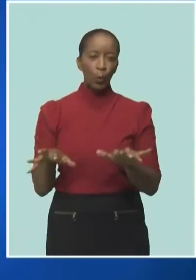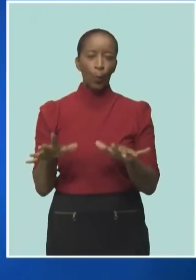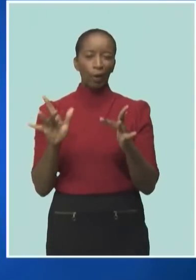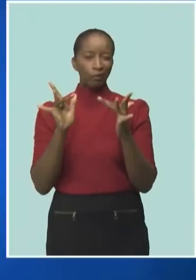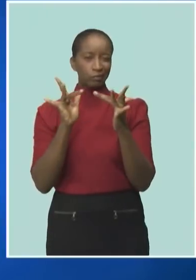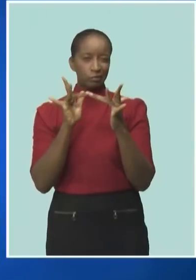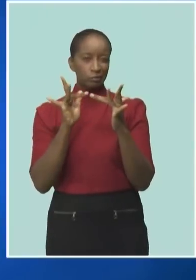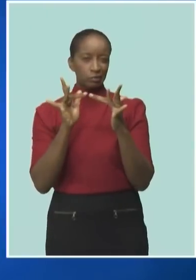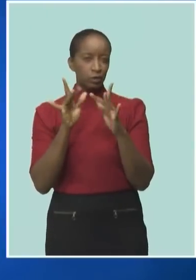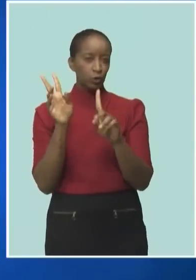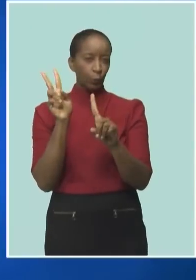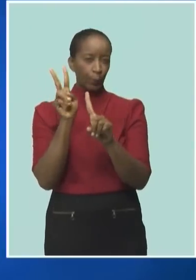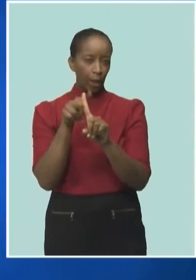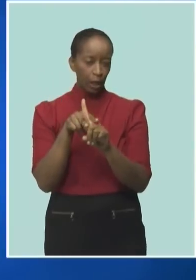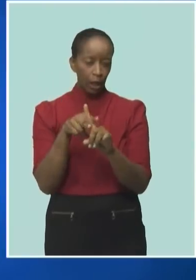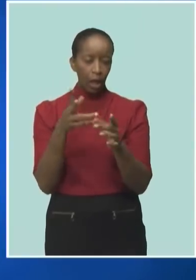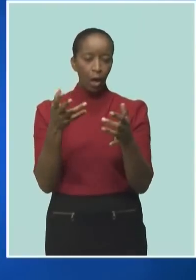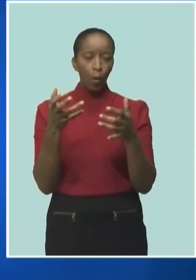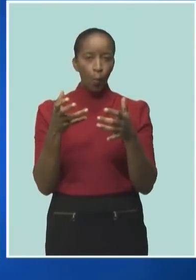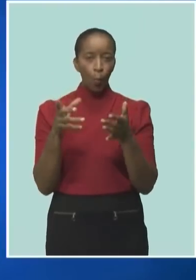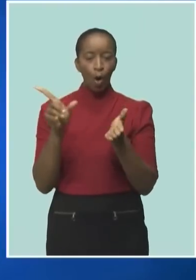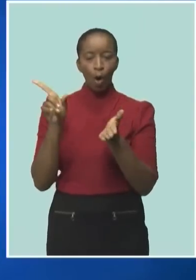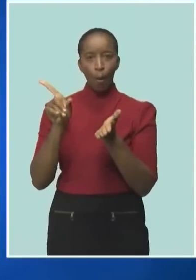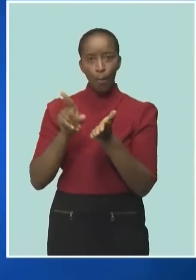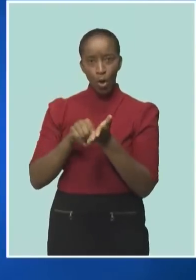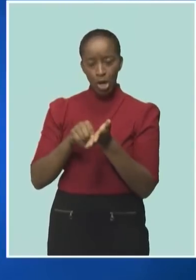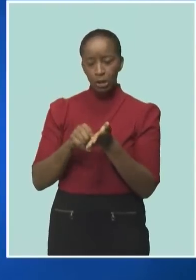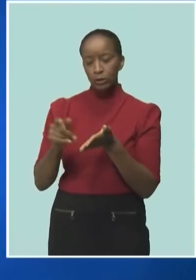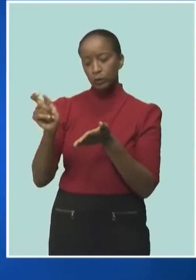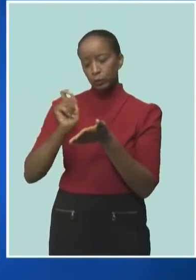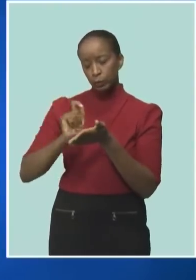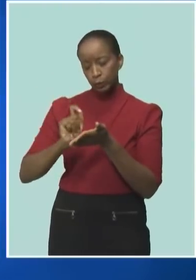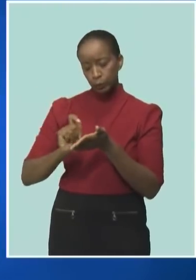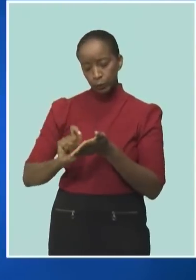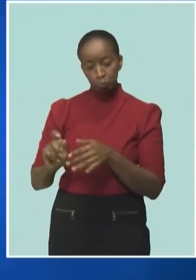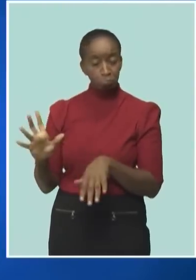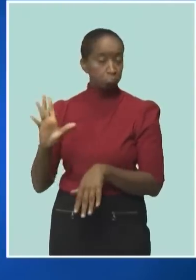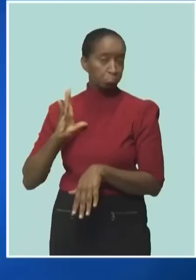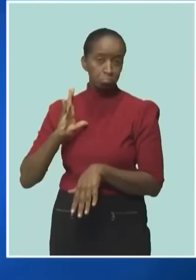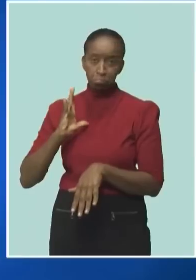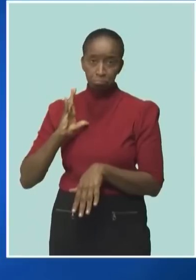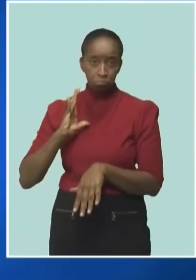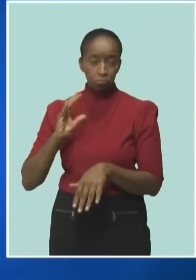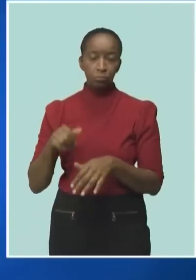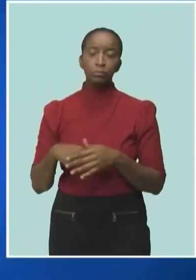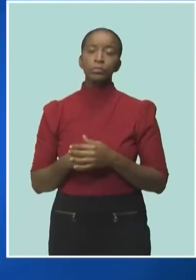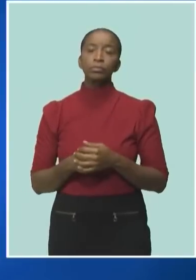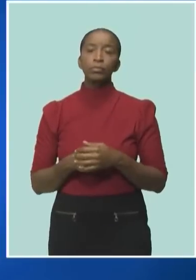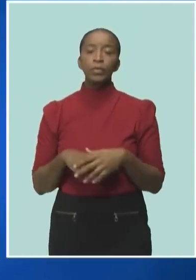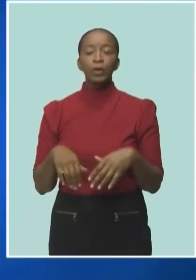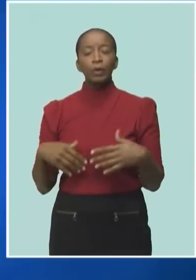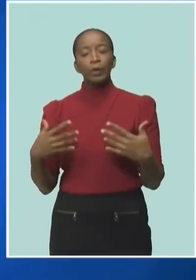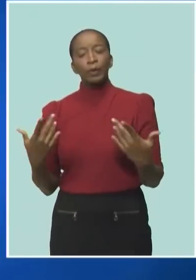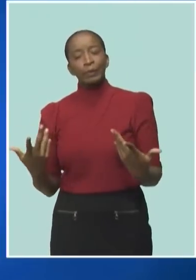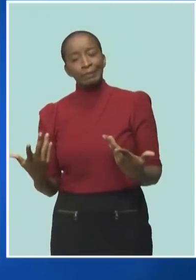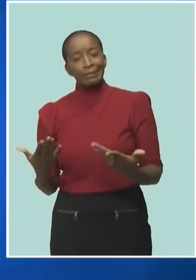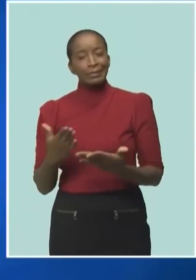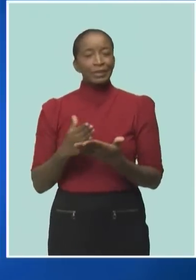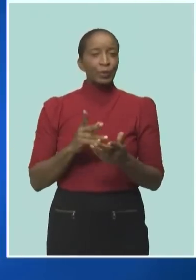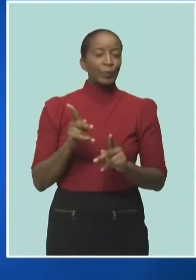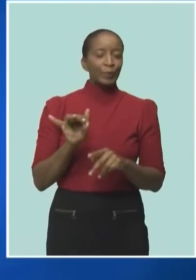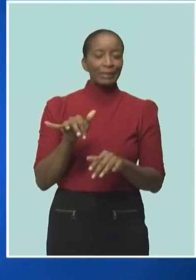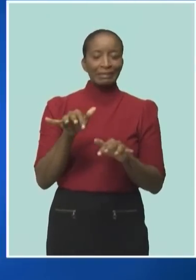to actually print it and then, fill it out afterwards, that's fine as well. Or if you're not so